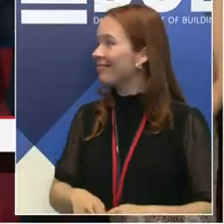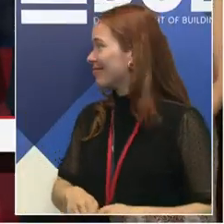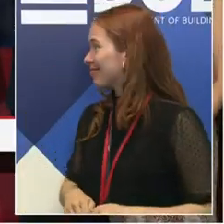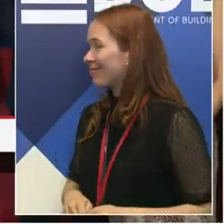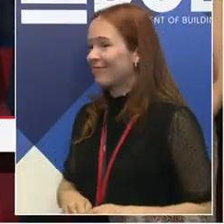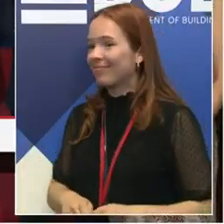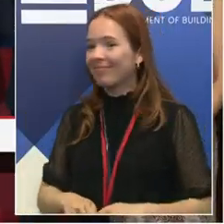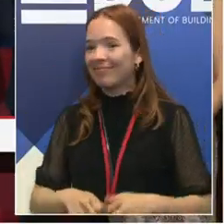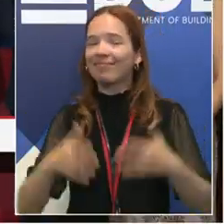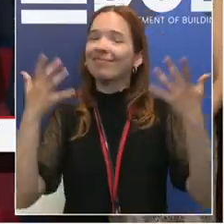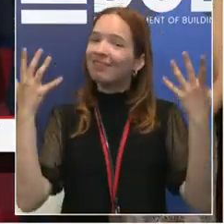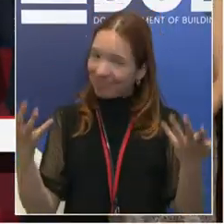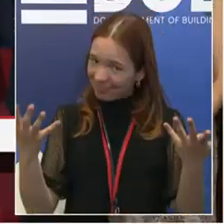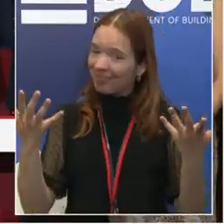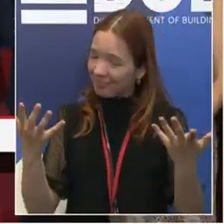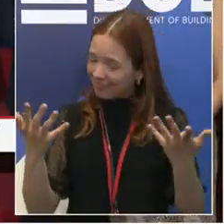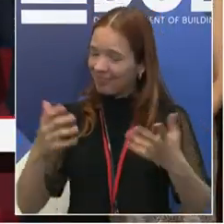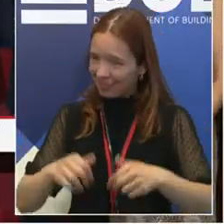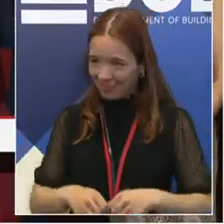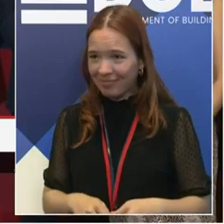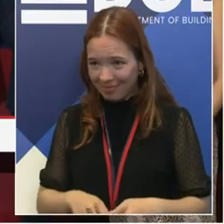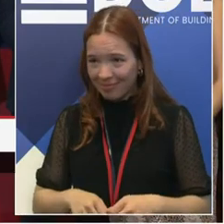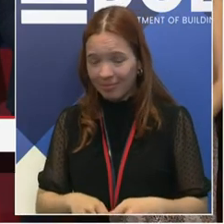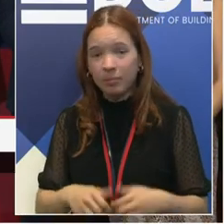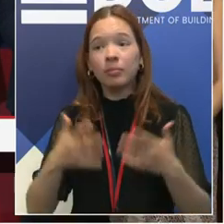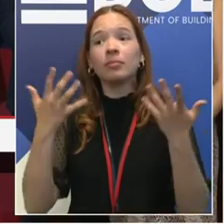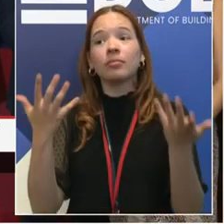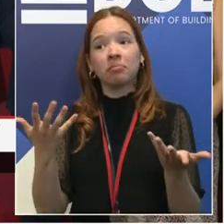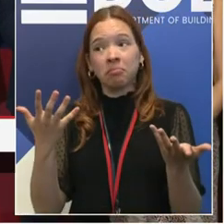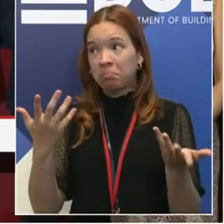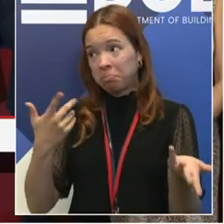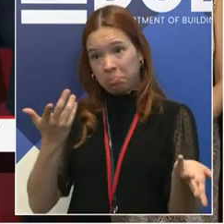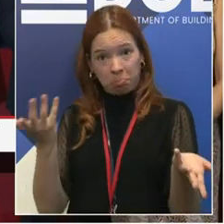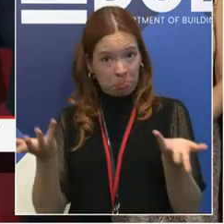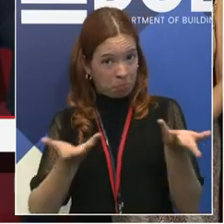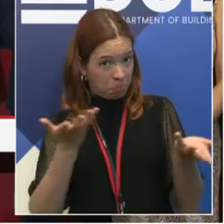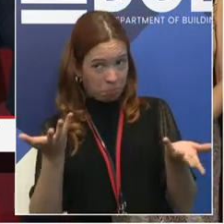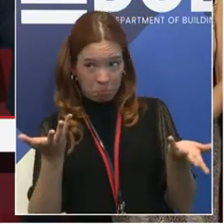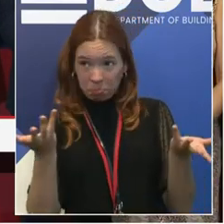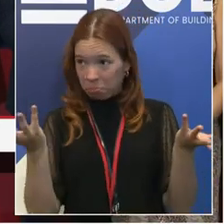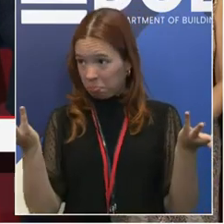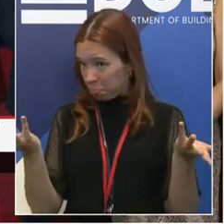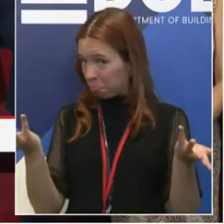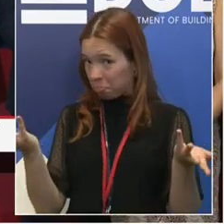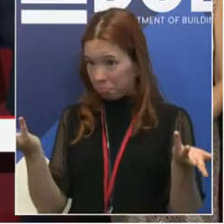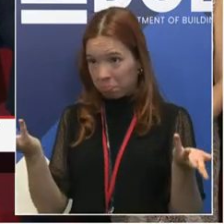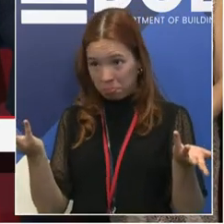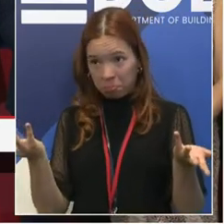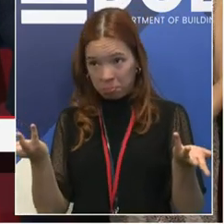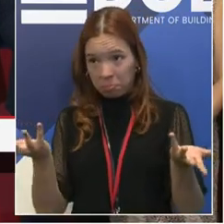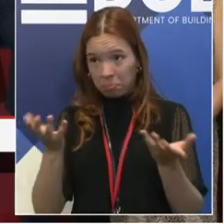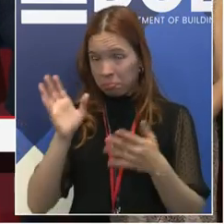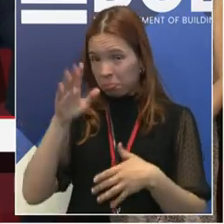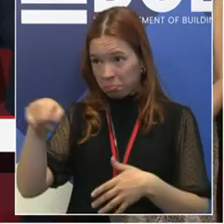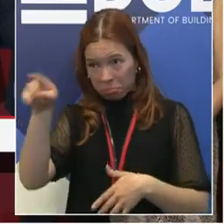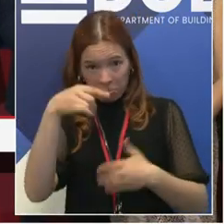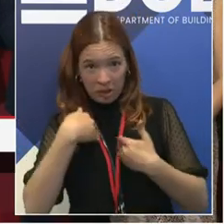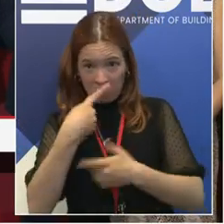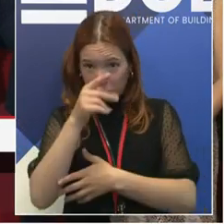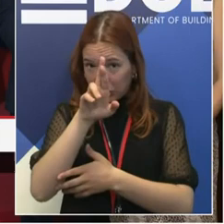Okay, so with that, I think I get to answer some press questions, and I'm looking forward to